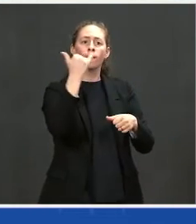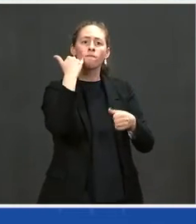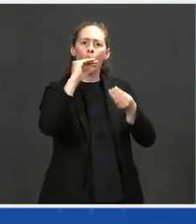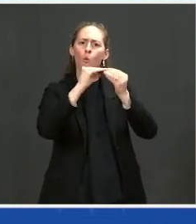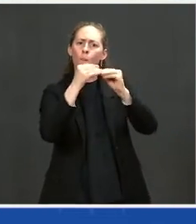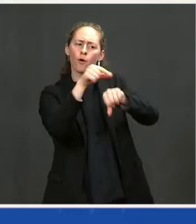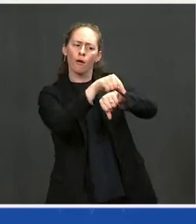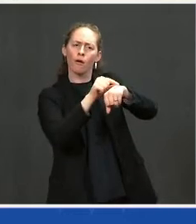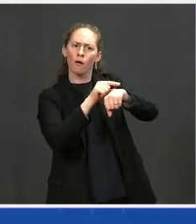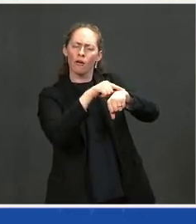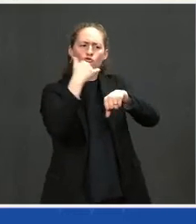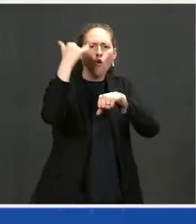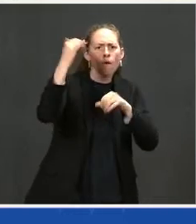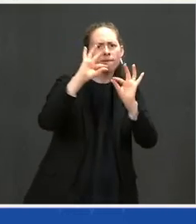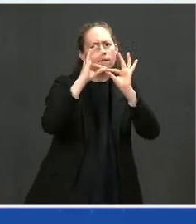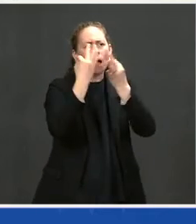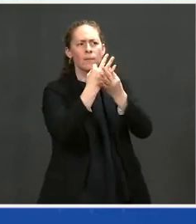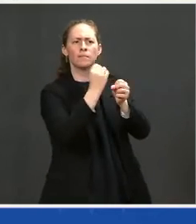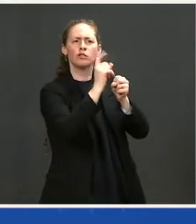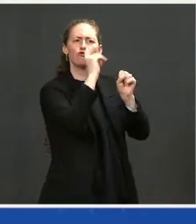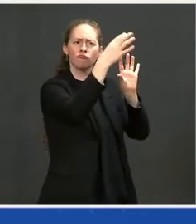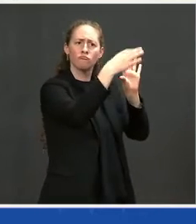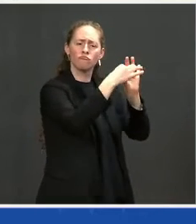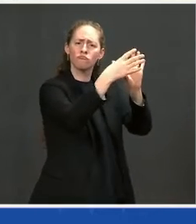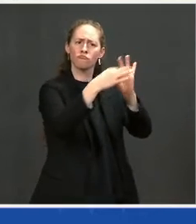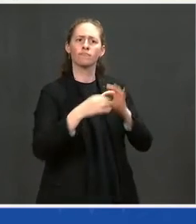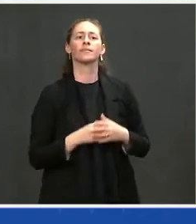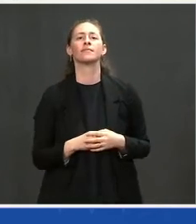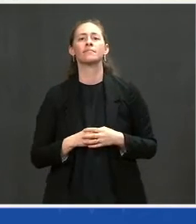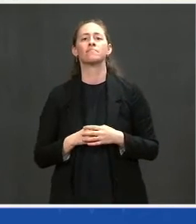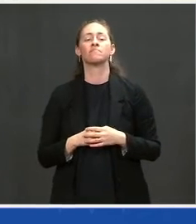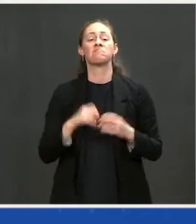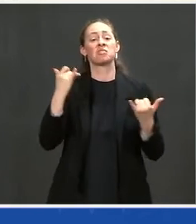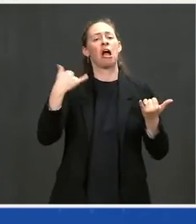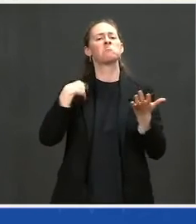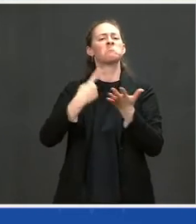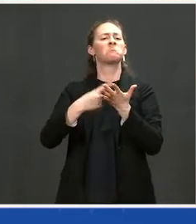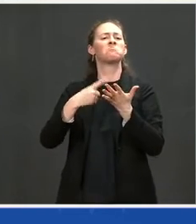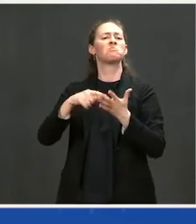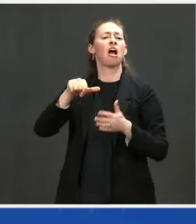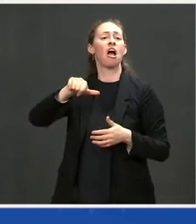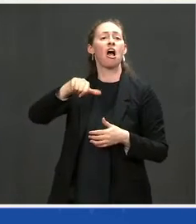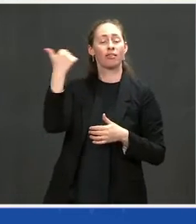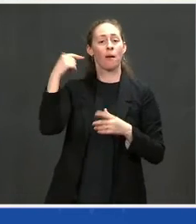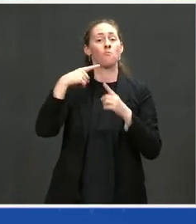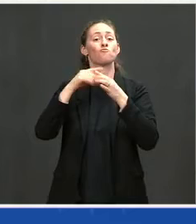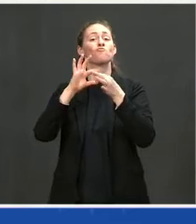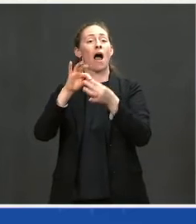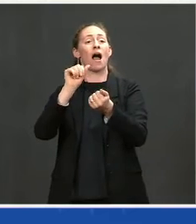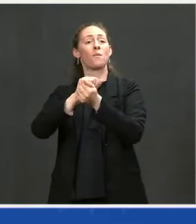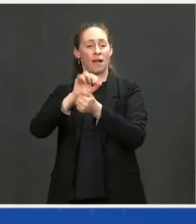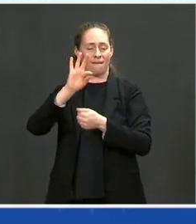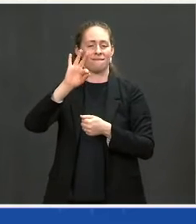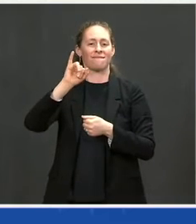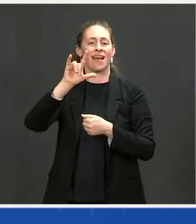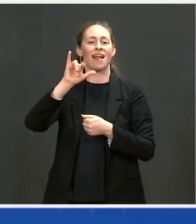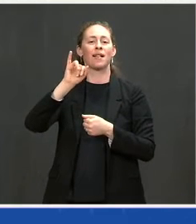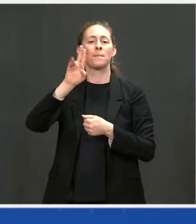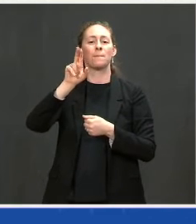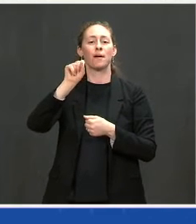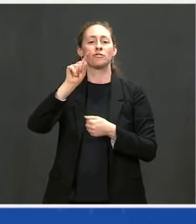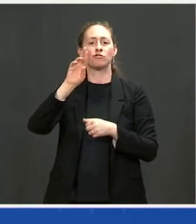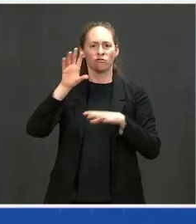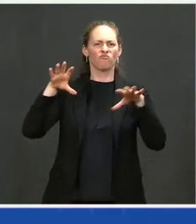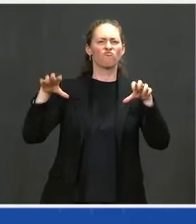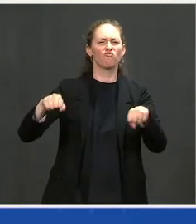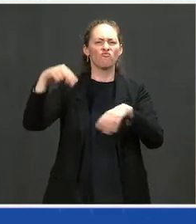Filibuster. Filibuster. You know, with regard to the filibuster, I believe we should go back to a position of